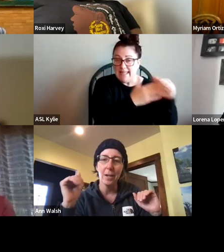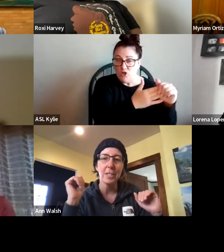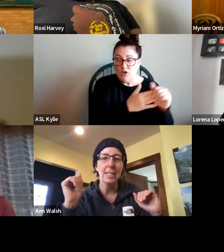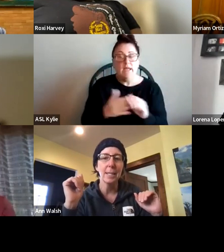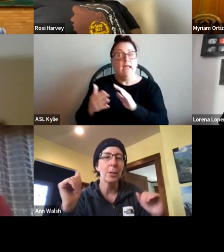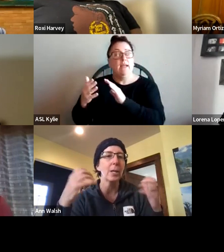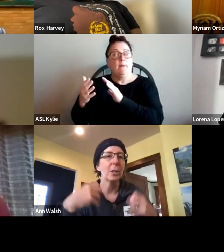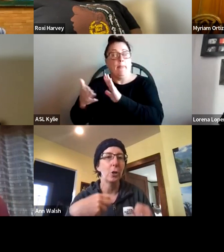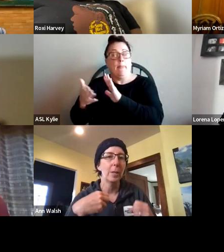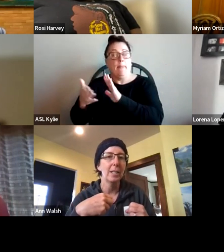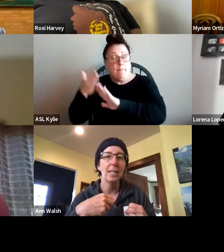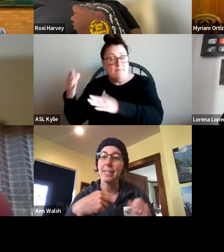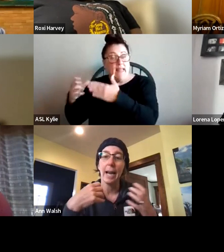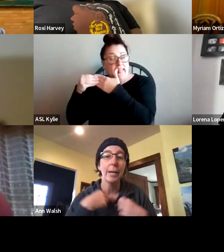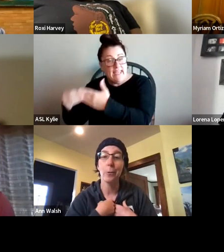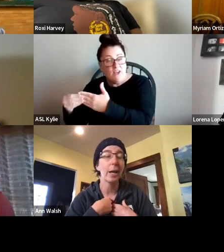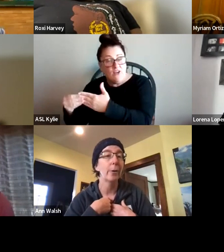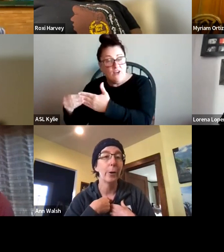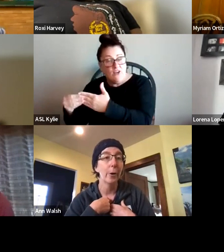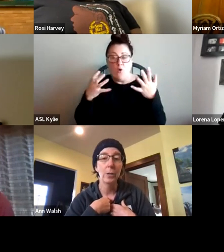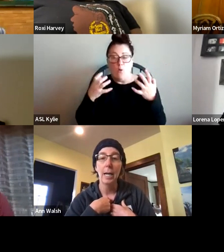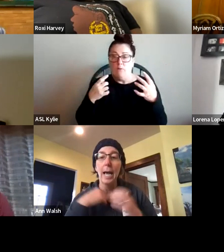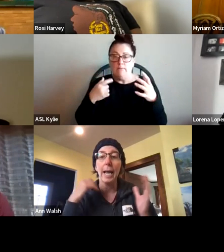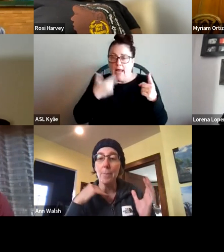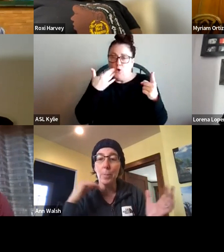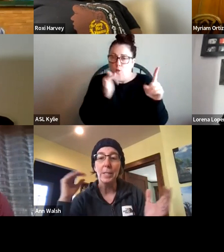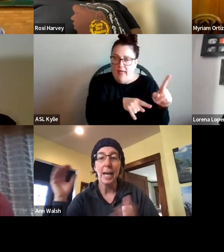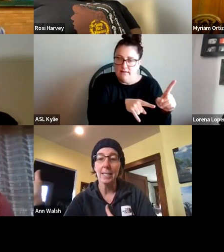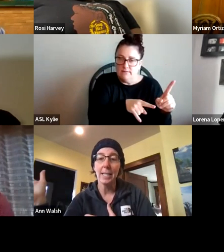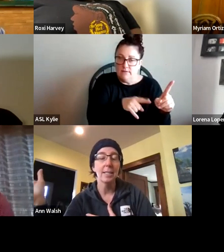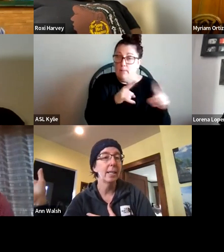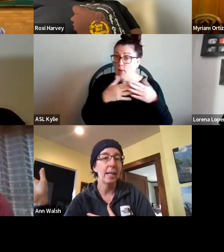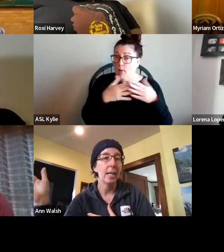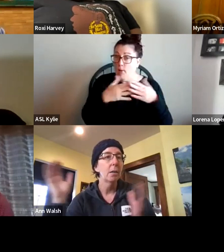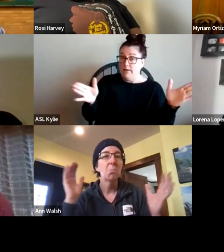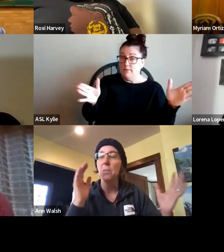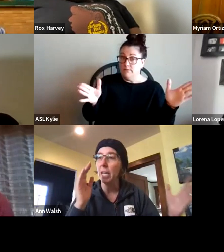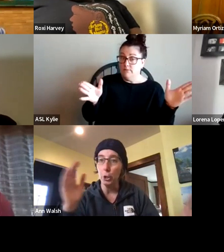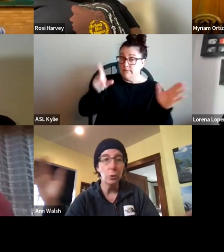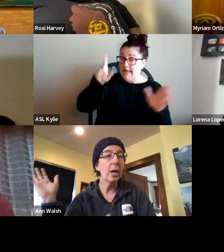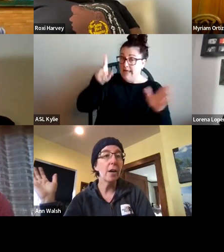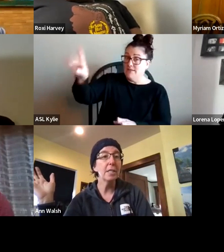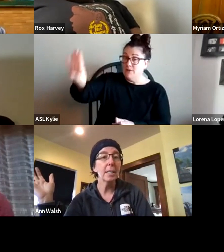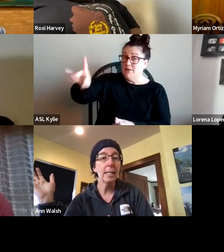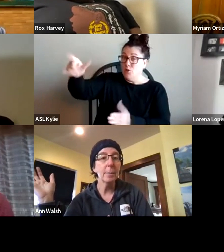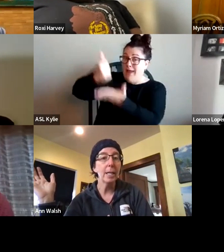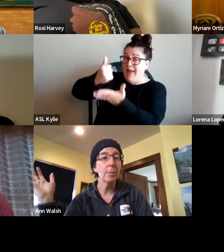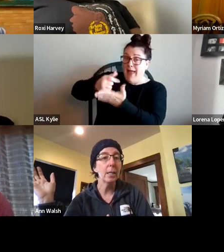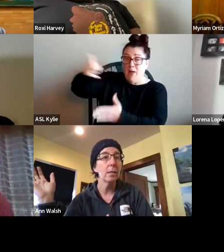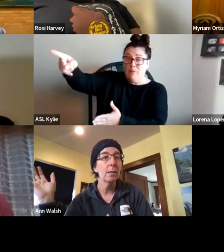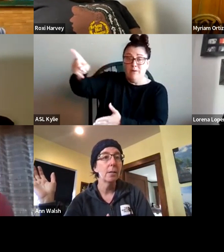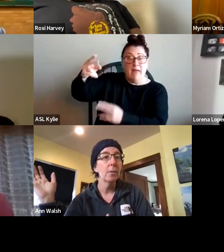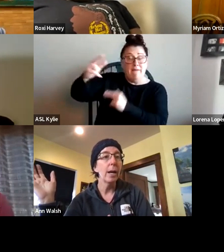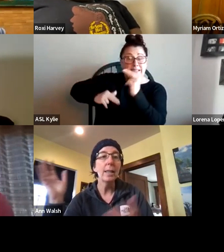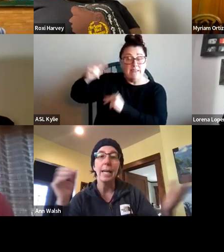And I would love to see somebody who has the humility to say, I know what I don't know. And I'm open to asking the city, can you take on facilities